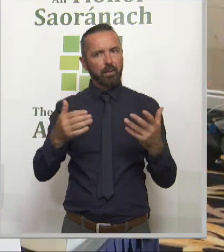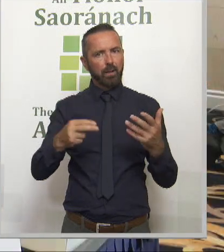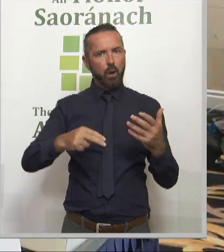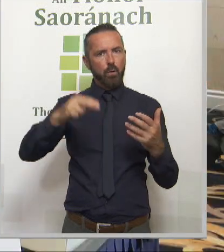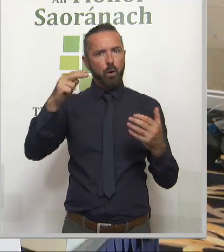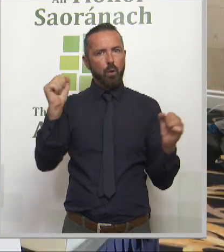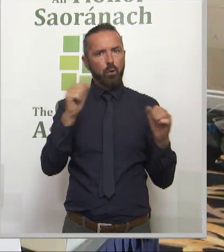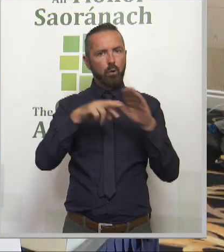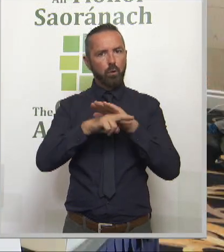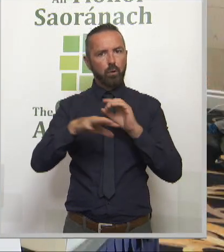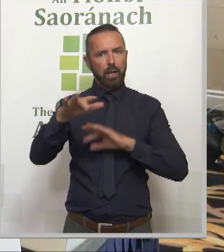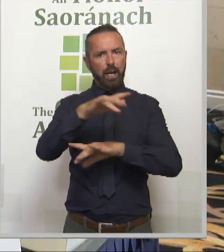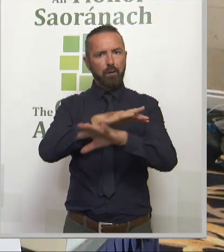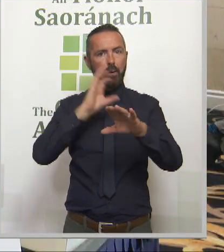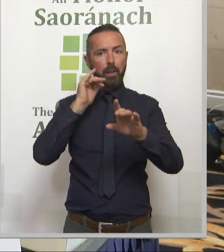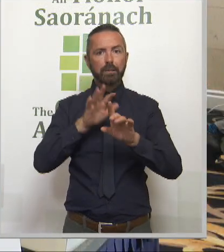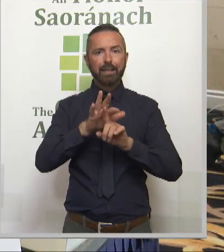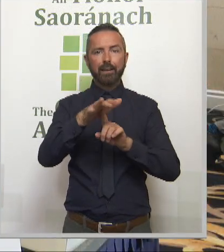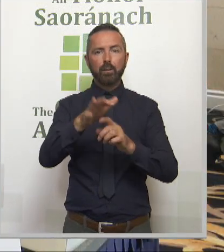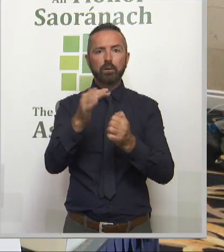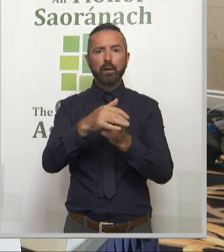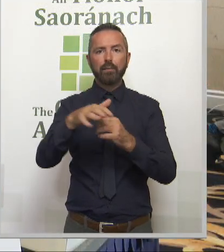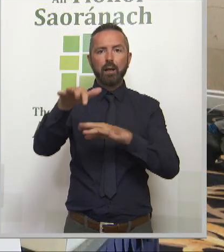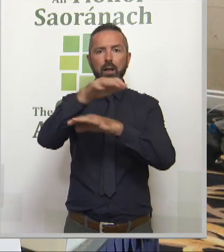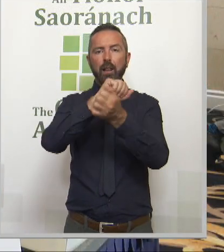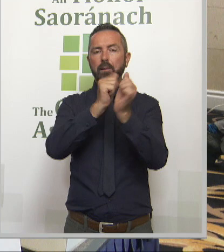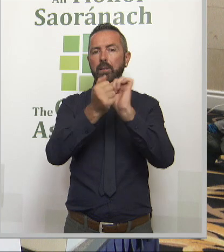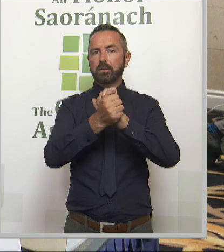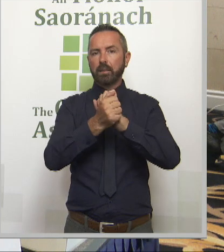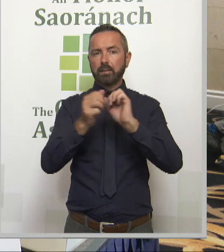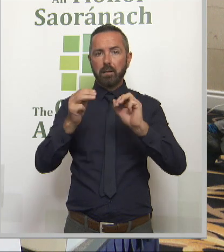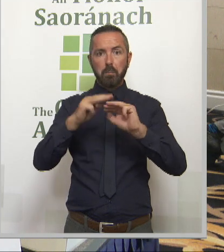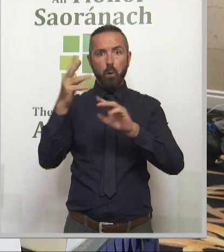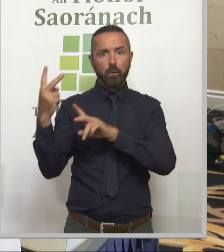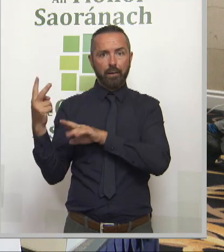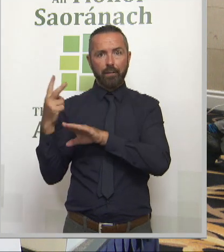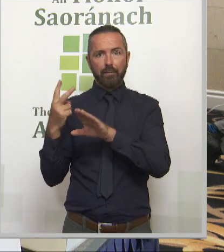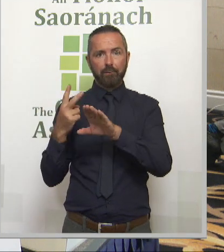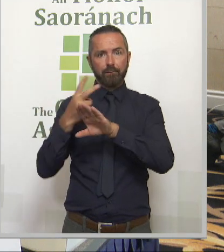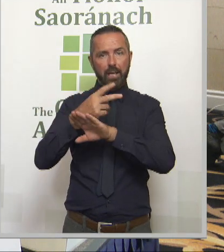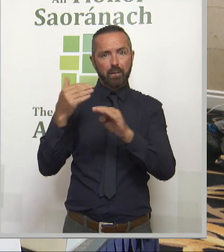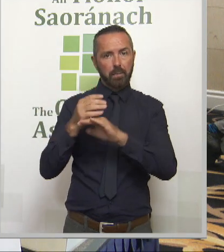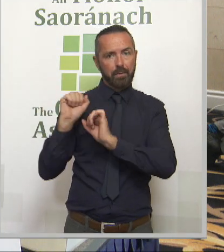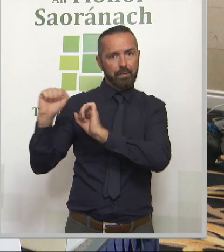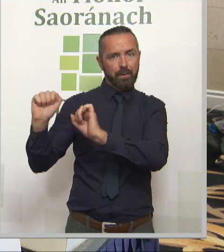cooler regions because of the influence of climate change. So it lays us more open to those kind of invaders.